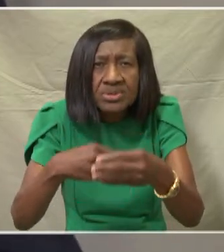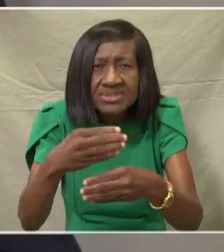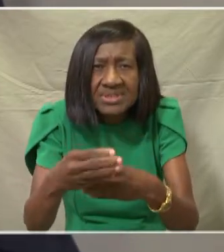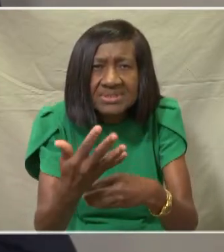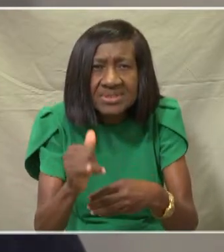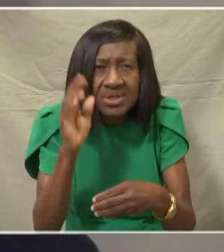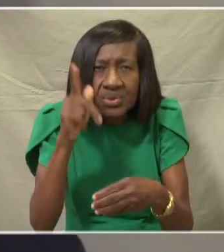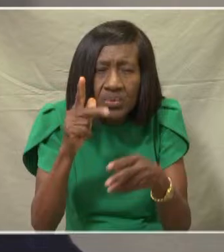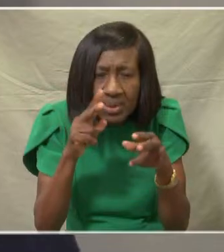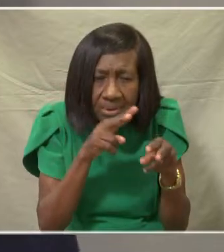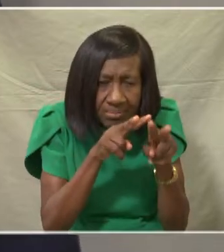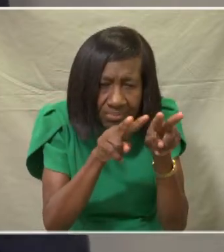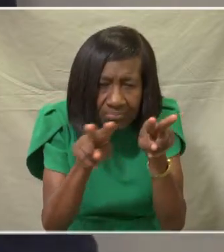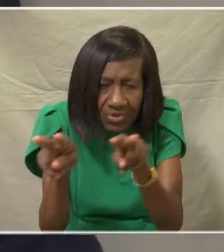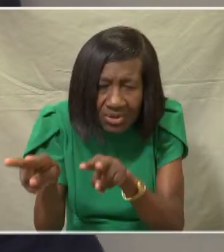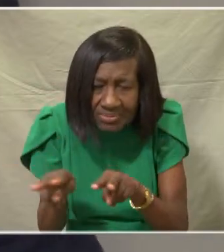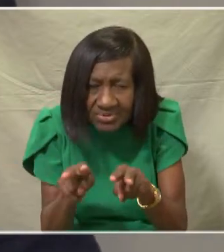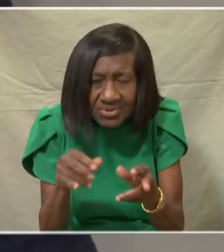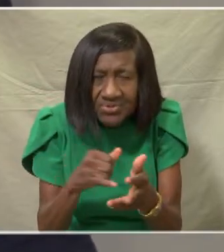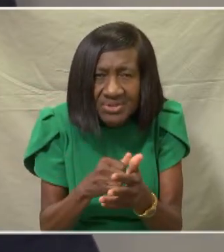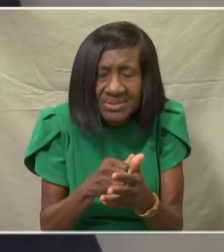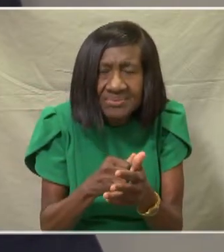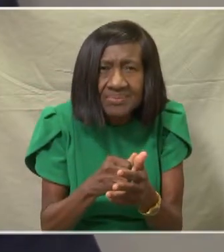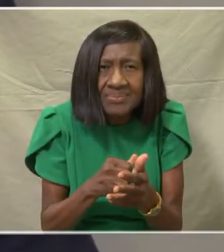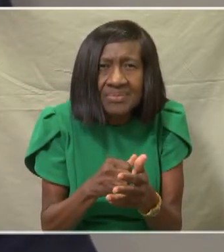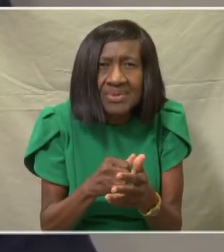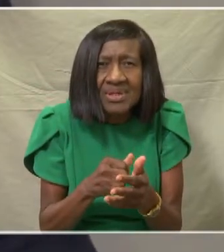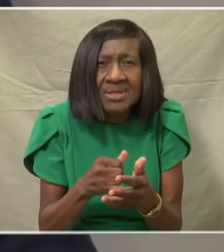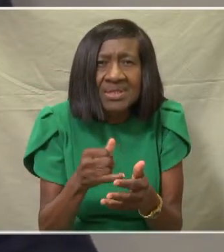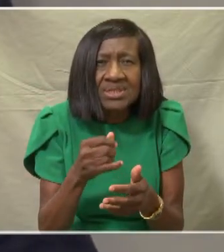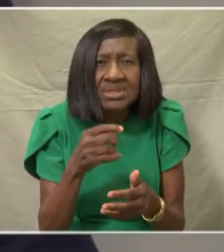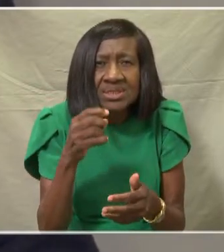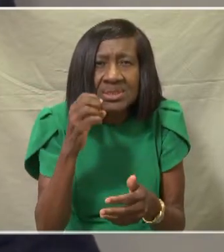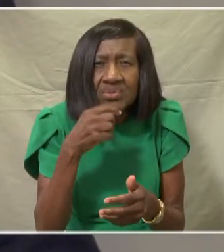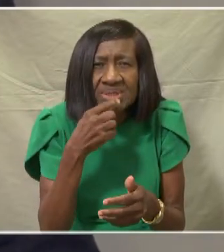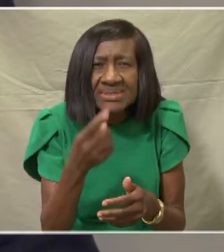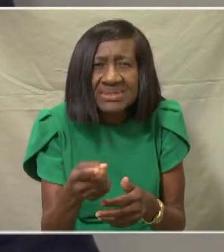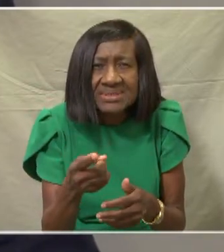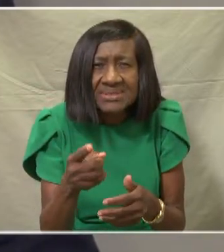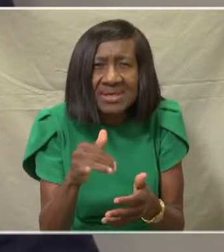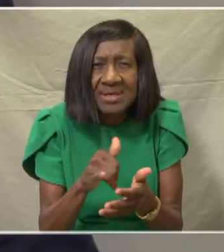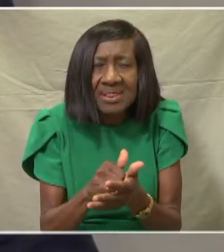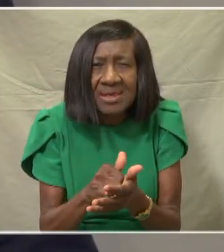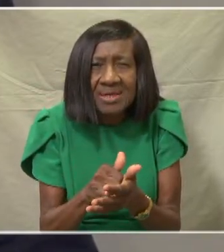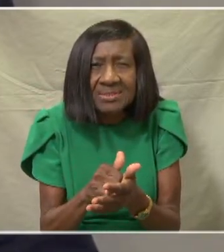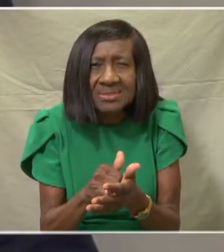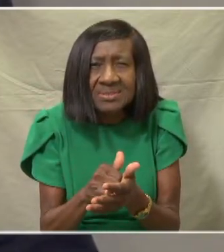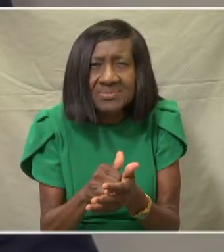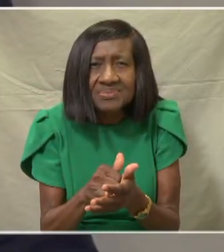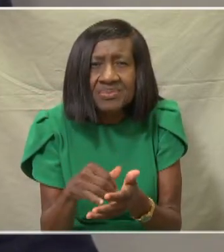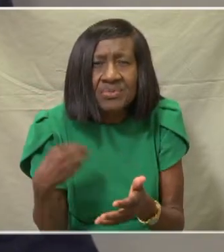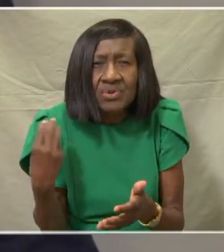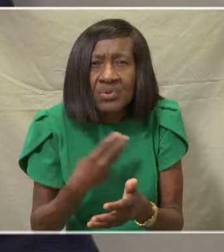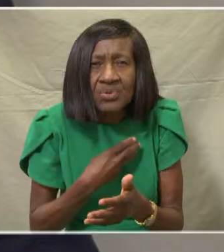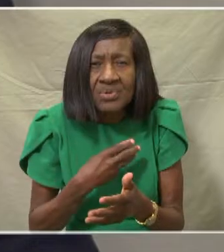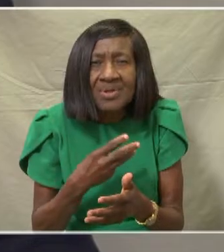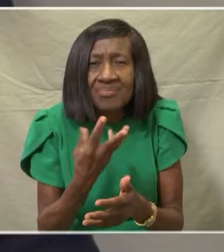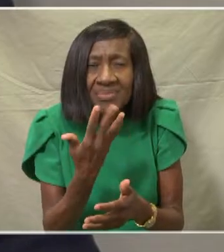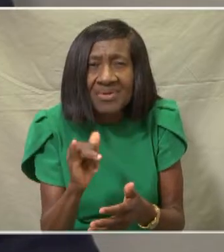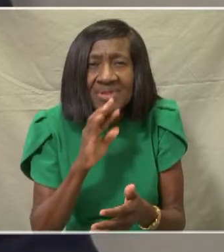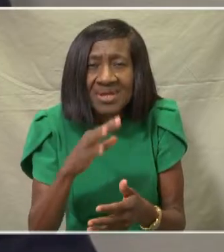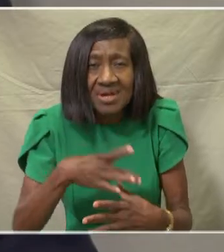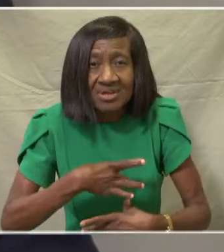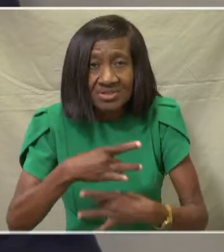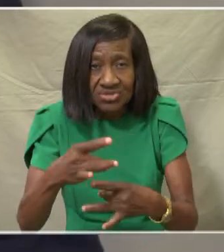So I wouldn't comment on your view of that, but I would comment on saying that we look with interest at the way that referenda